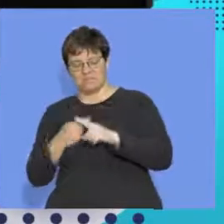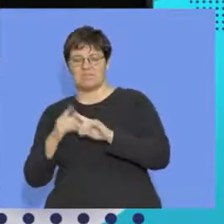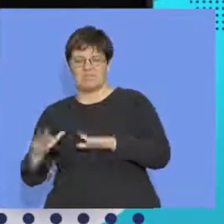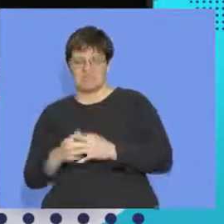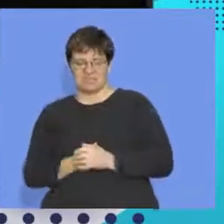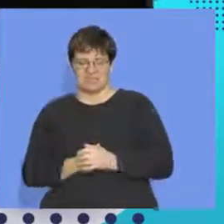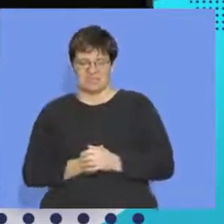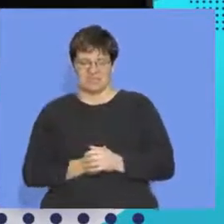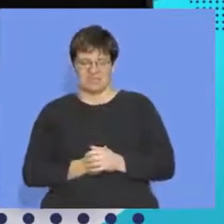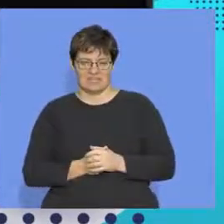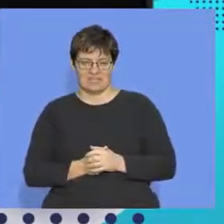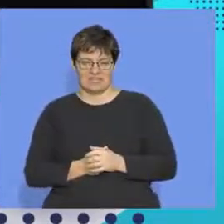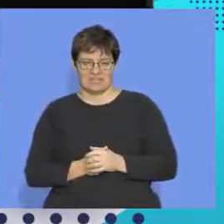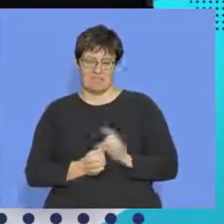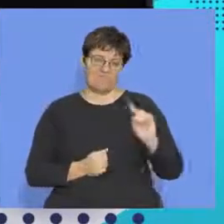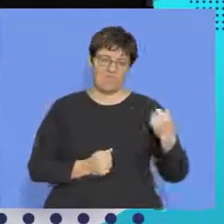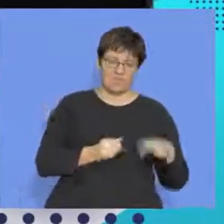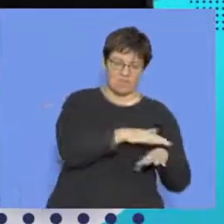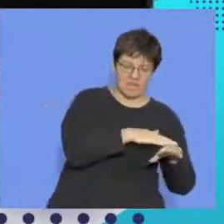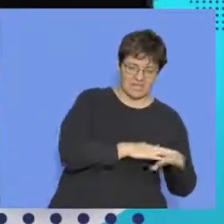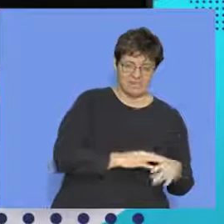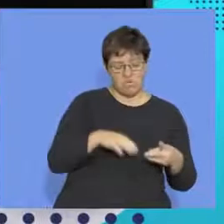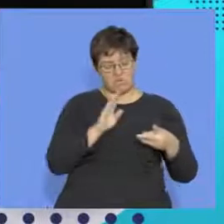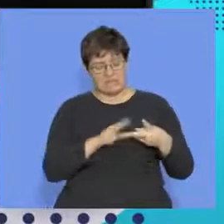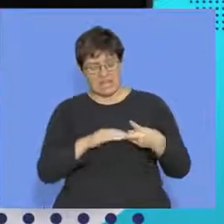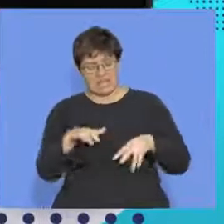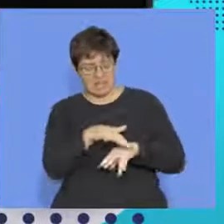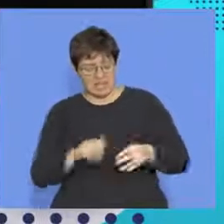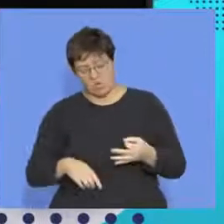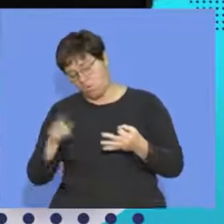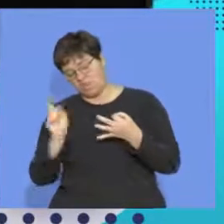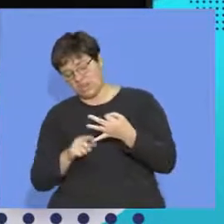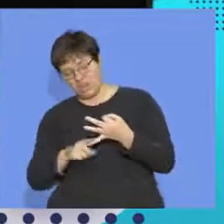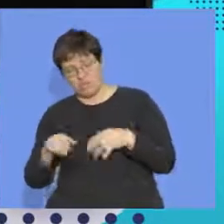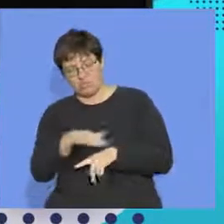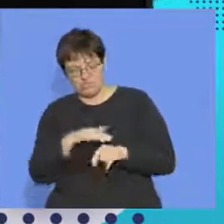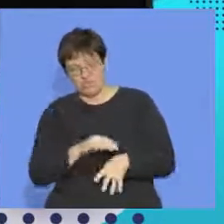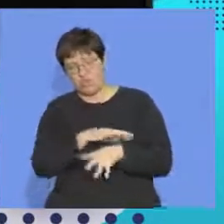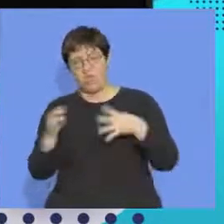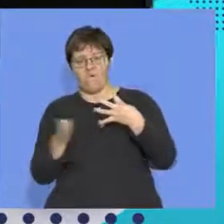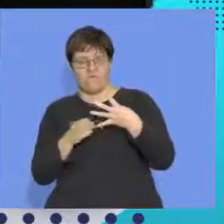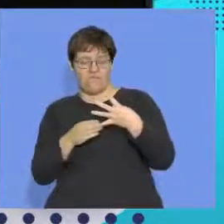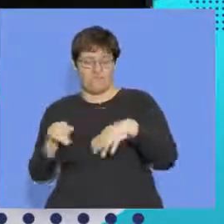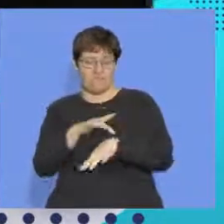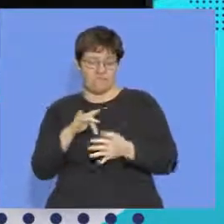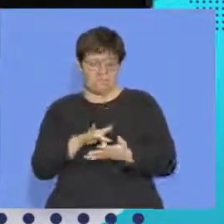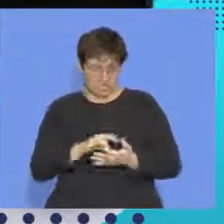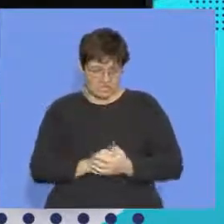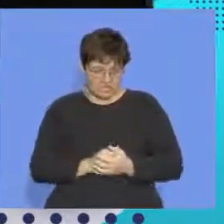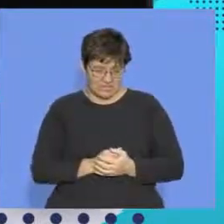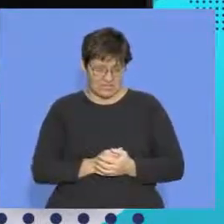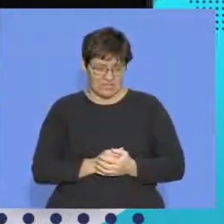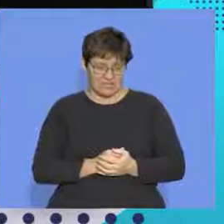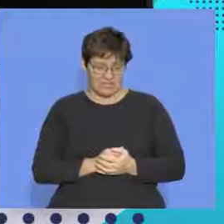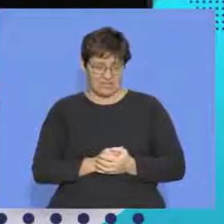10. So we're thinking of 8 could be in the first place, 8 could be in the second position, 8 could be in the third position, 8 could